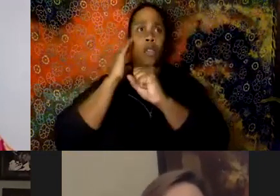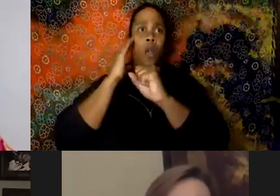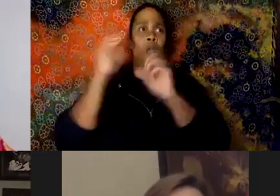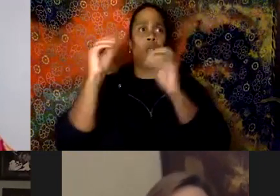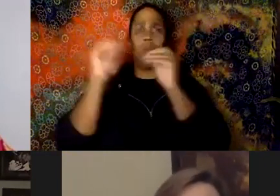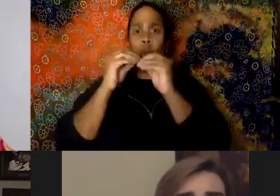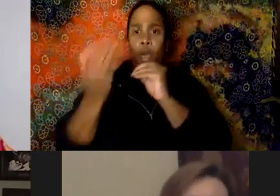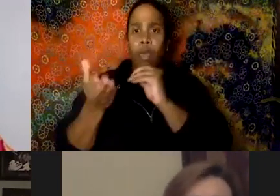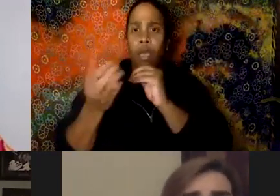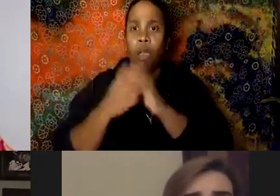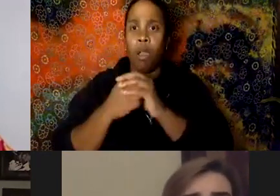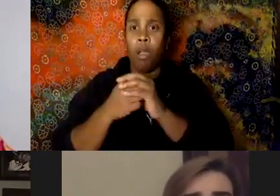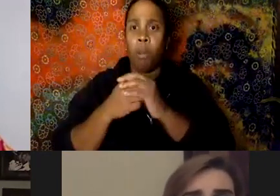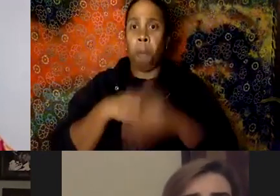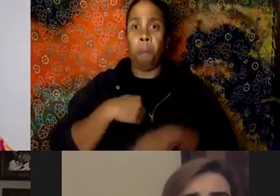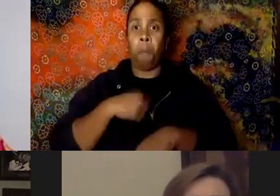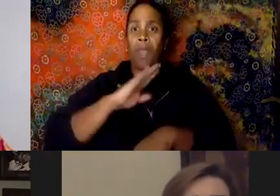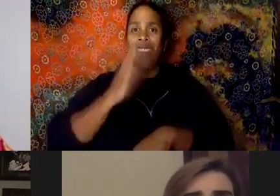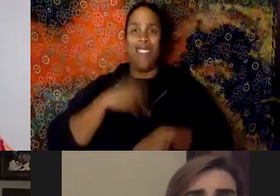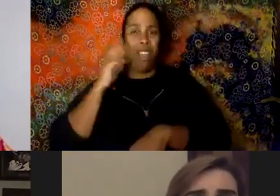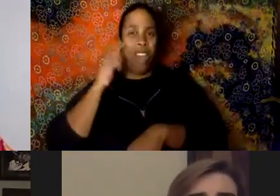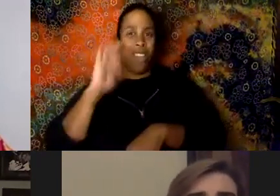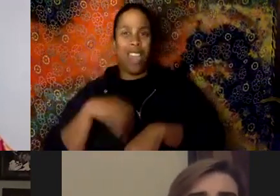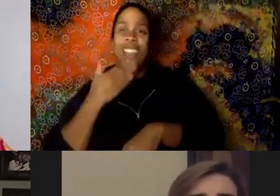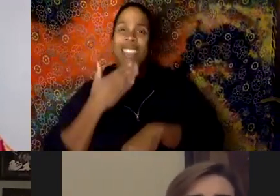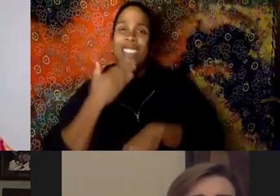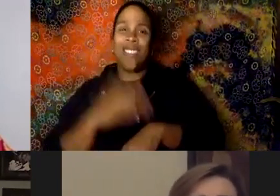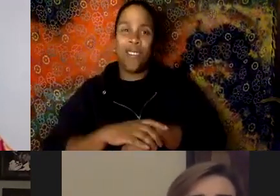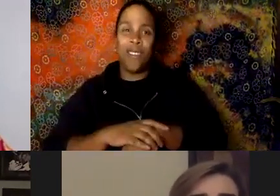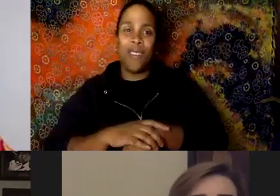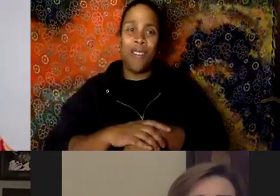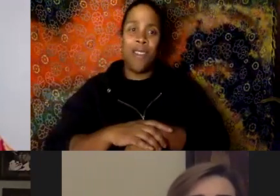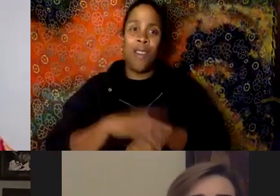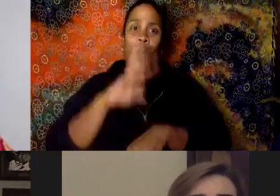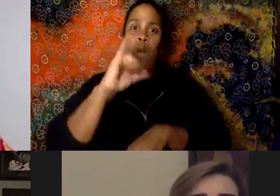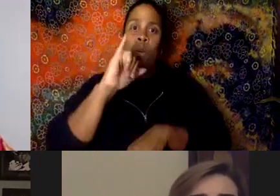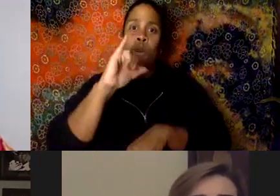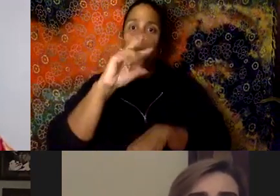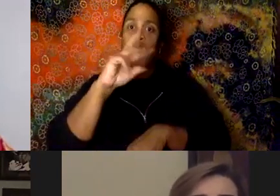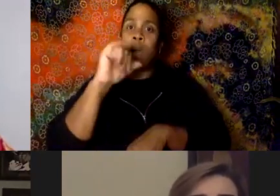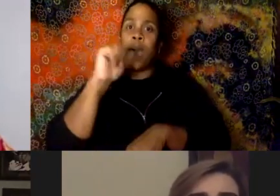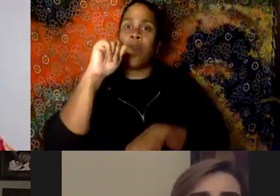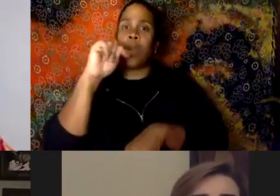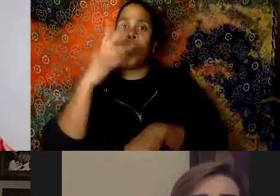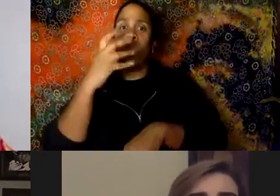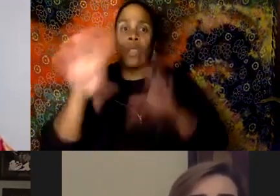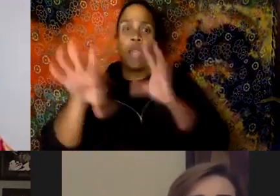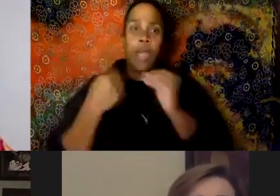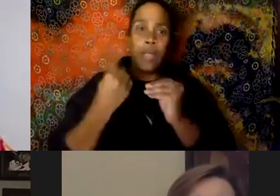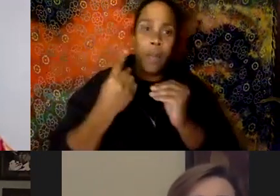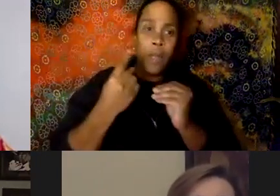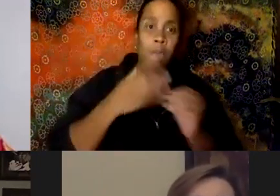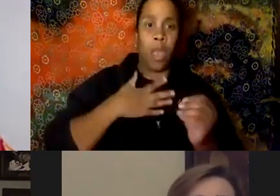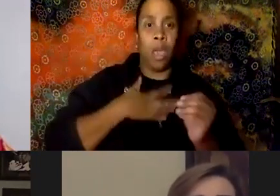so funny. Yeah, I never would think that, but okay, thank you. So there's something I want to talk about art too. So there's a good saying that my